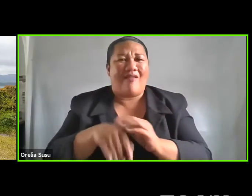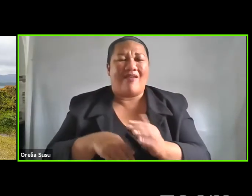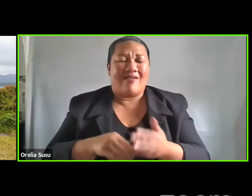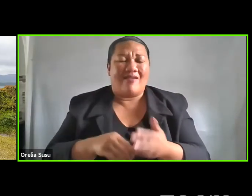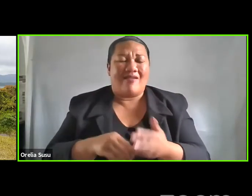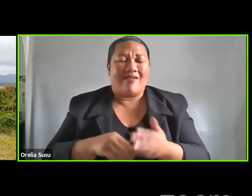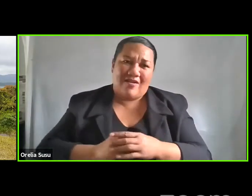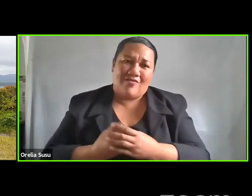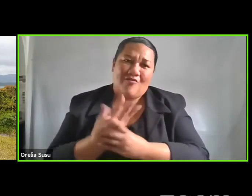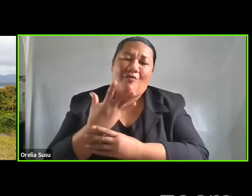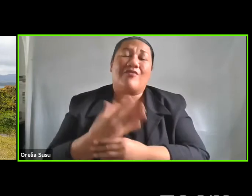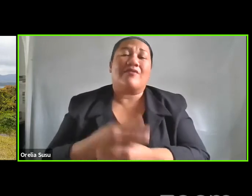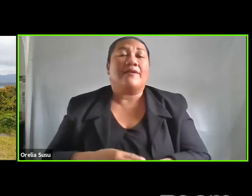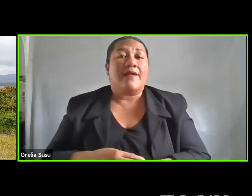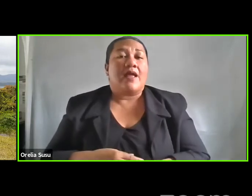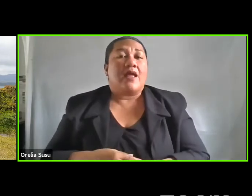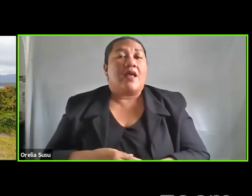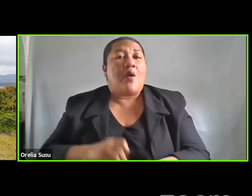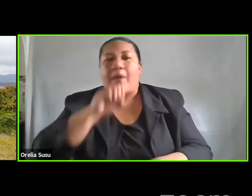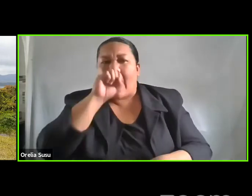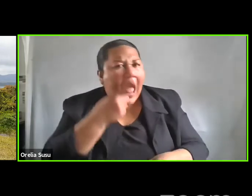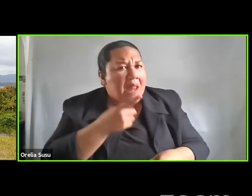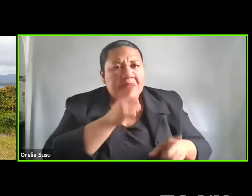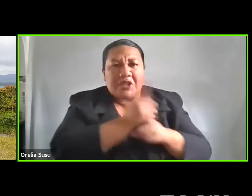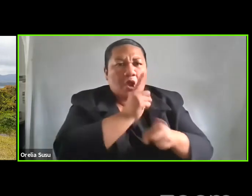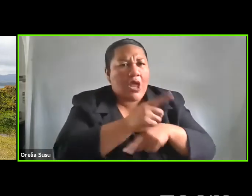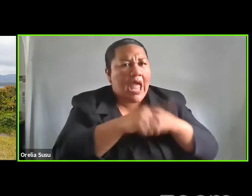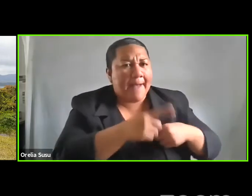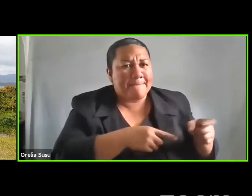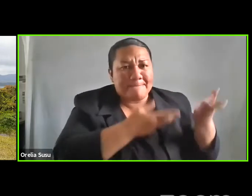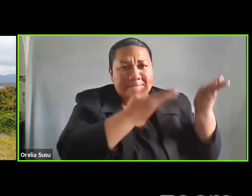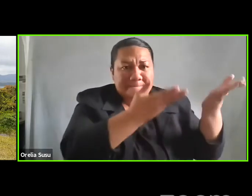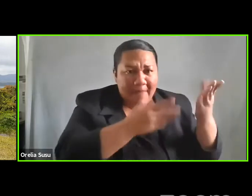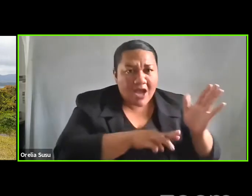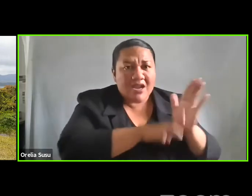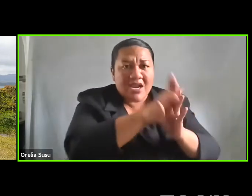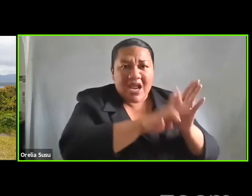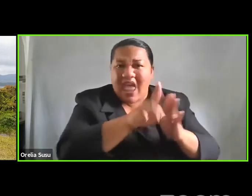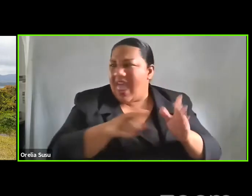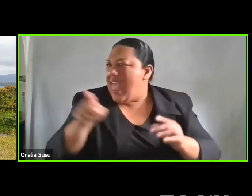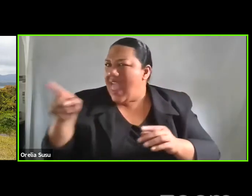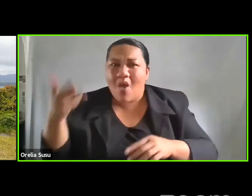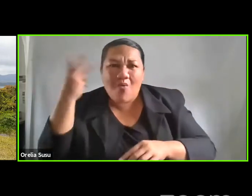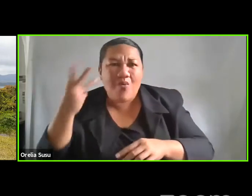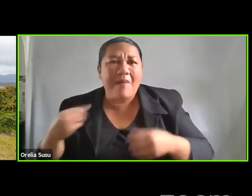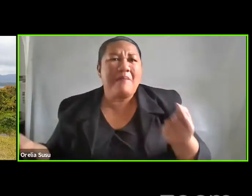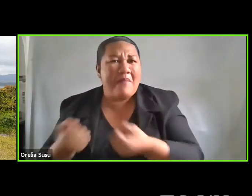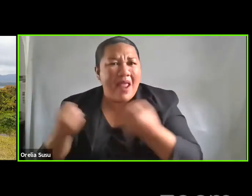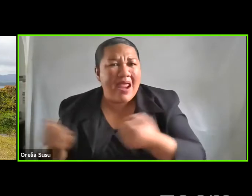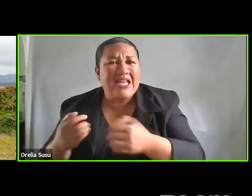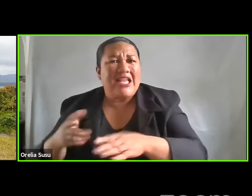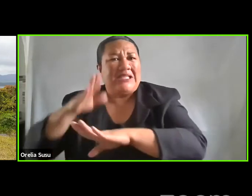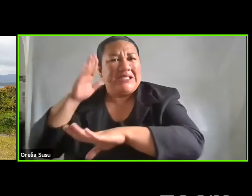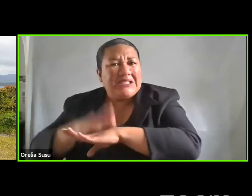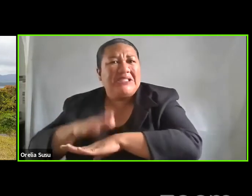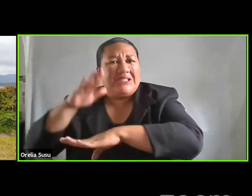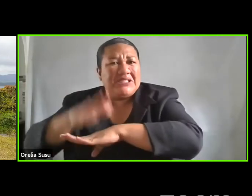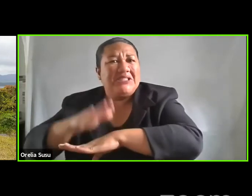we can't be talking about inclusiveness when majority of our women are sitting for hours at our covid 19 borders under the hot sun